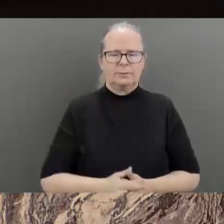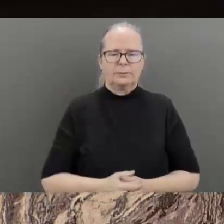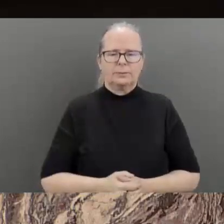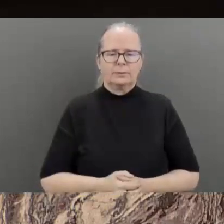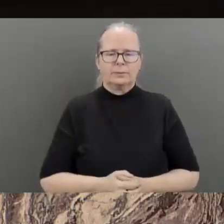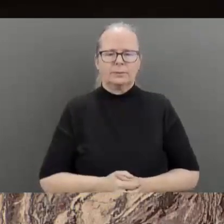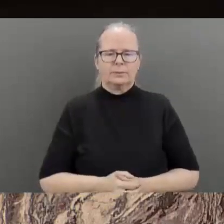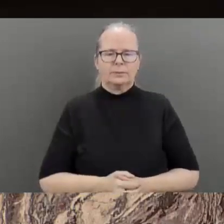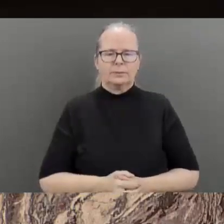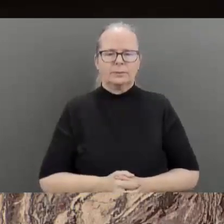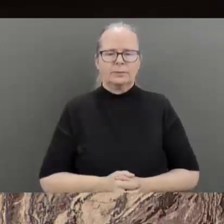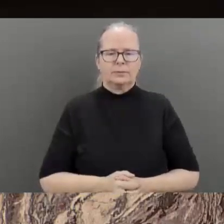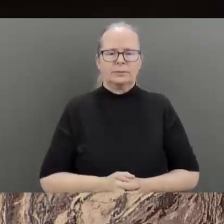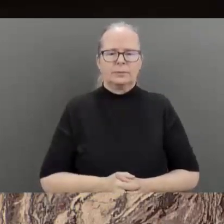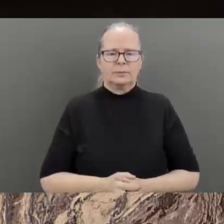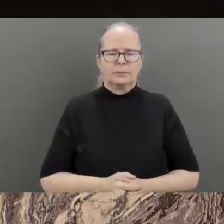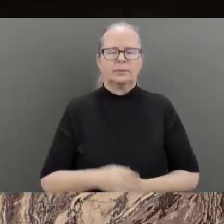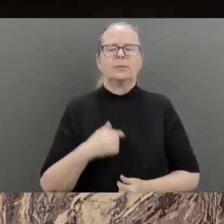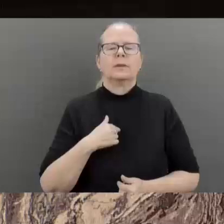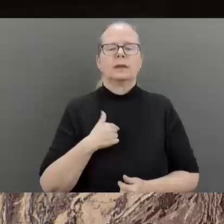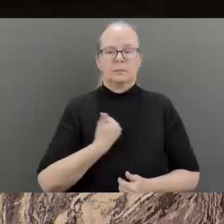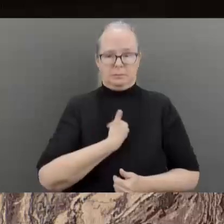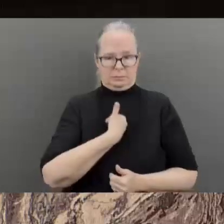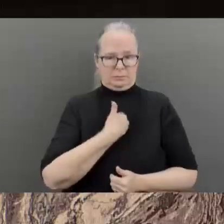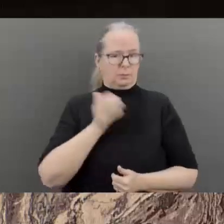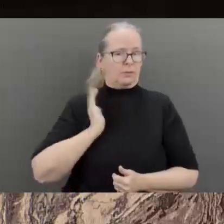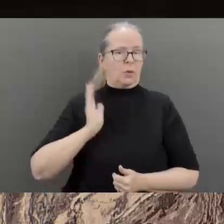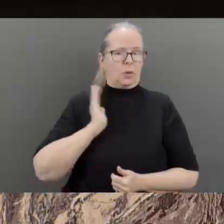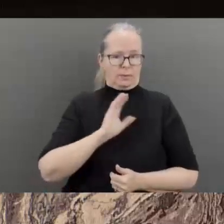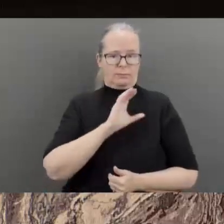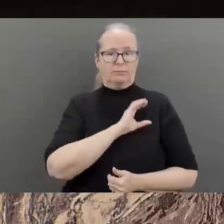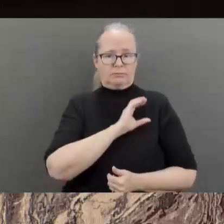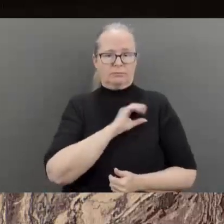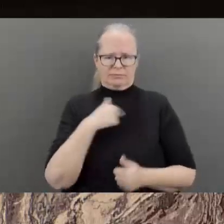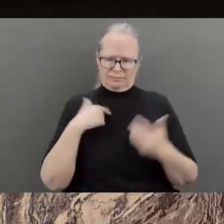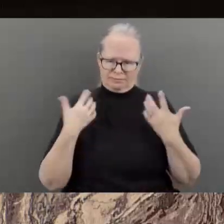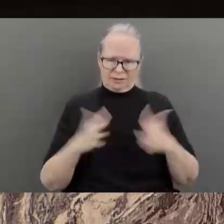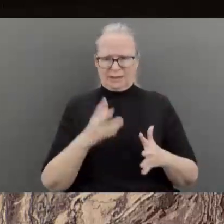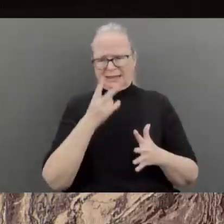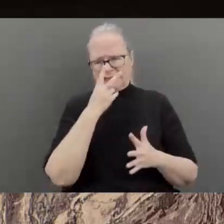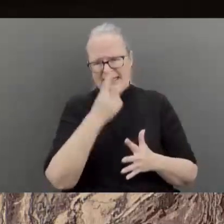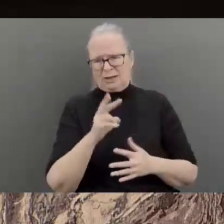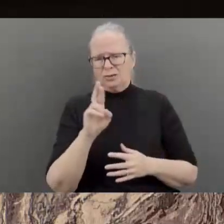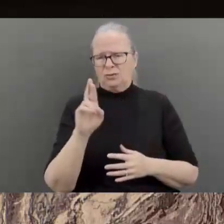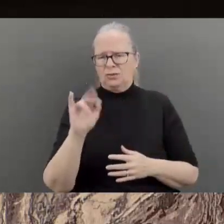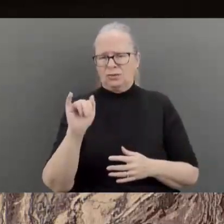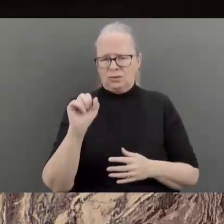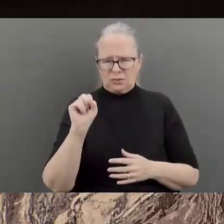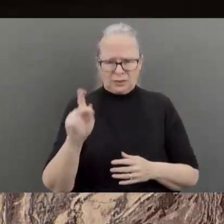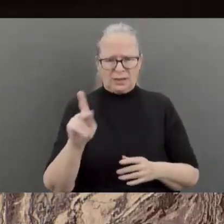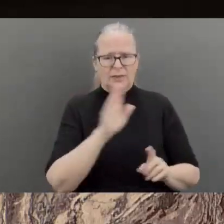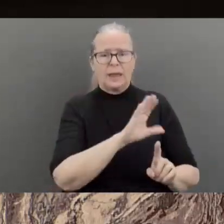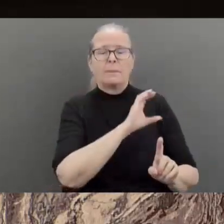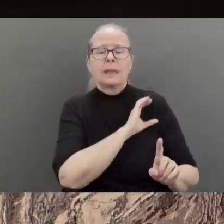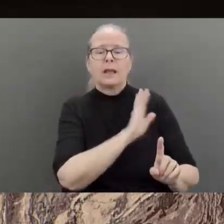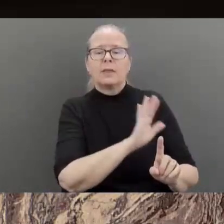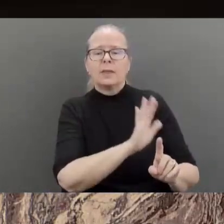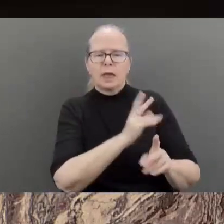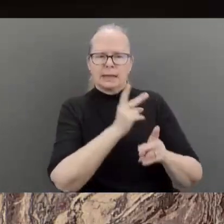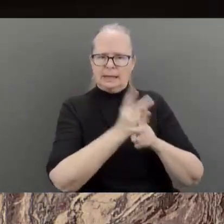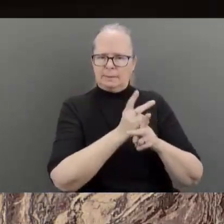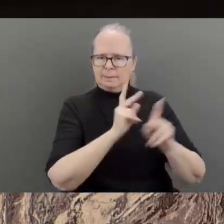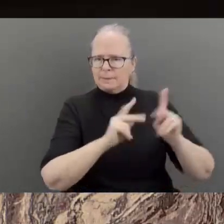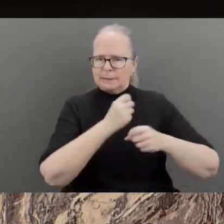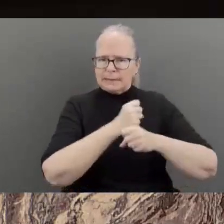frontline officers take to keep communities safe. 2 Vancouver police officers were set on fire while patrolling the downtown